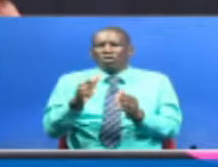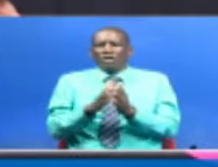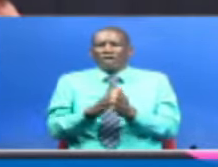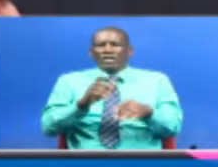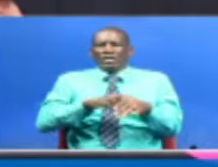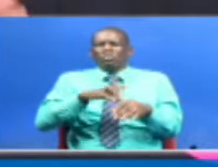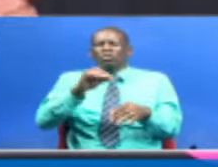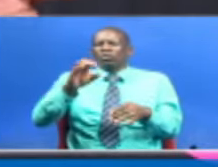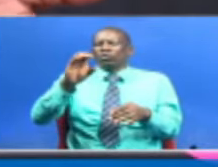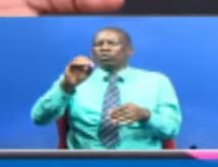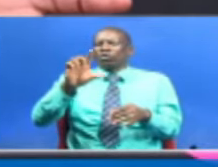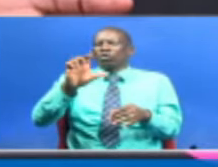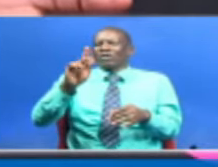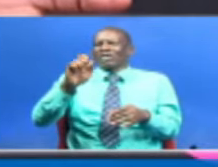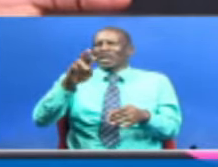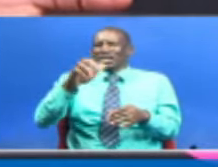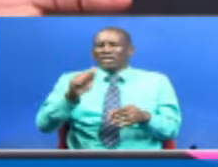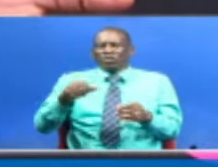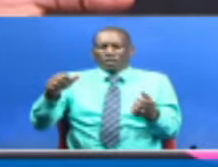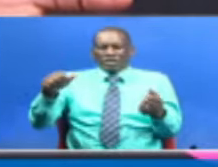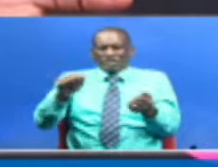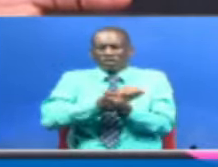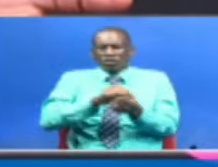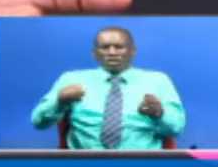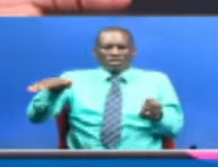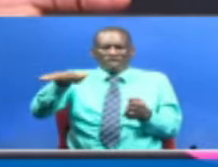Olkaria, we destroy the environment.